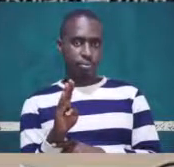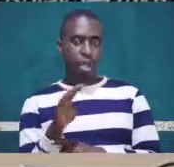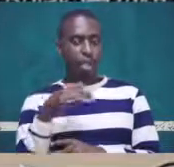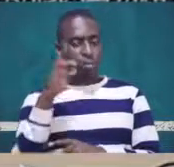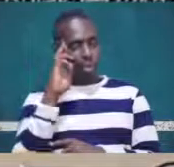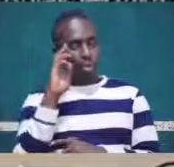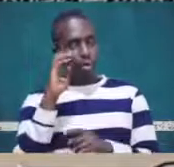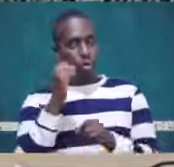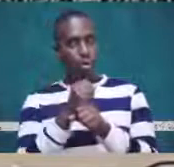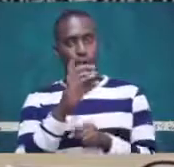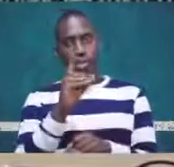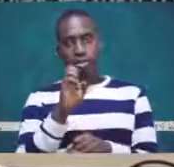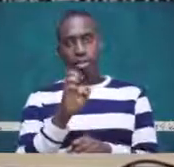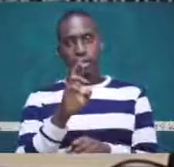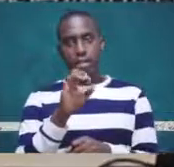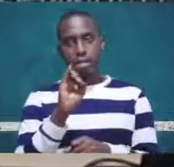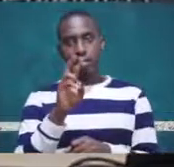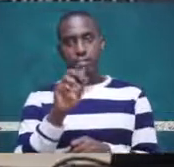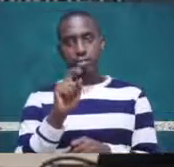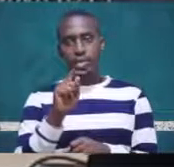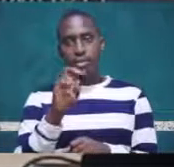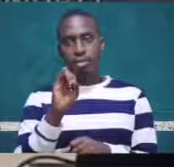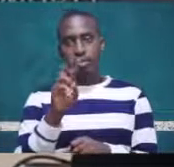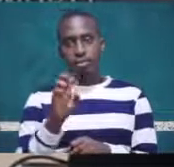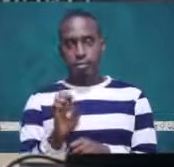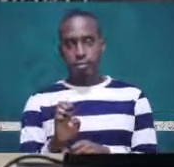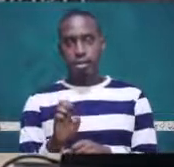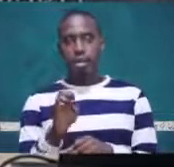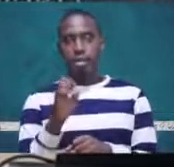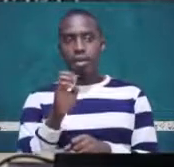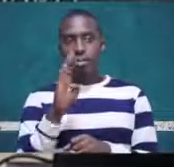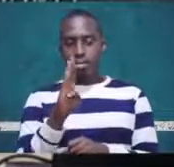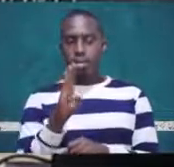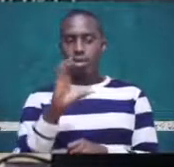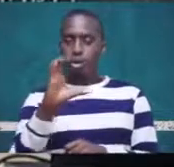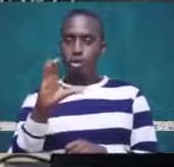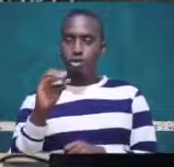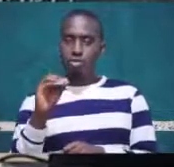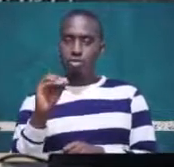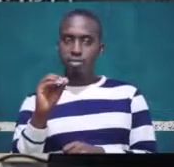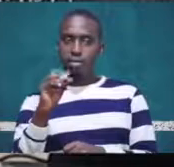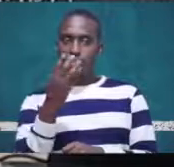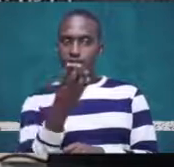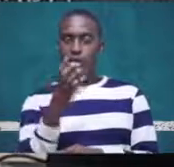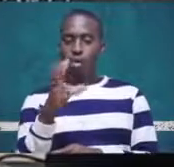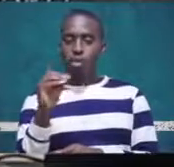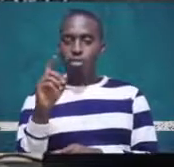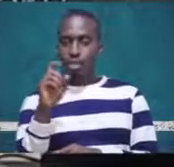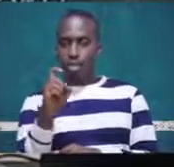Then derivative of this 4 cos x plus 3 sine